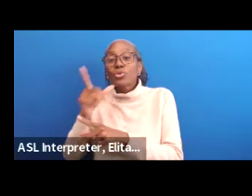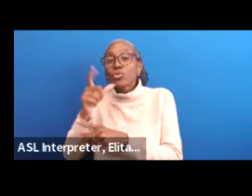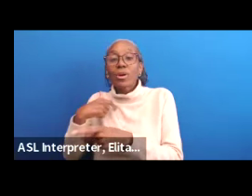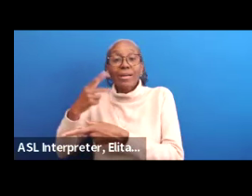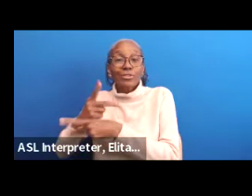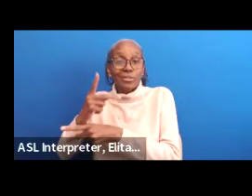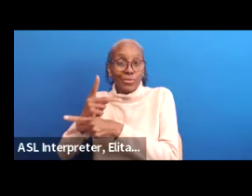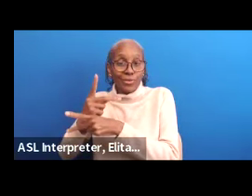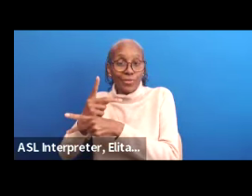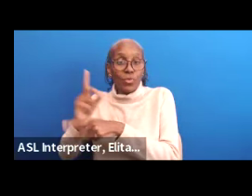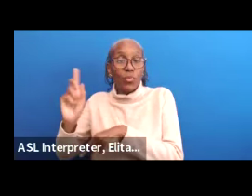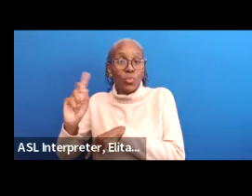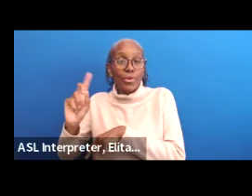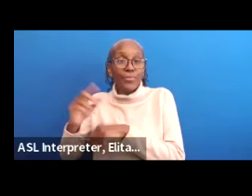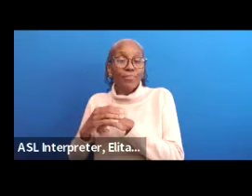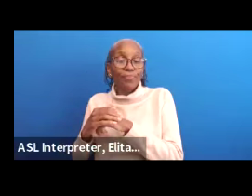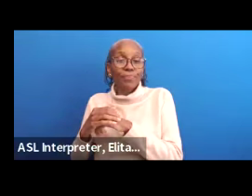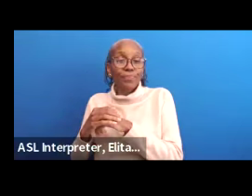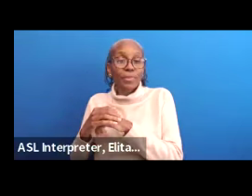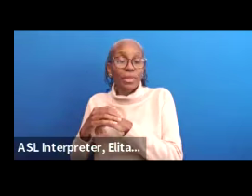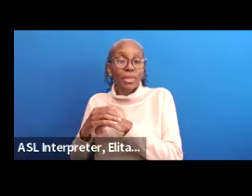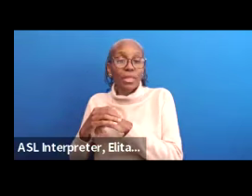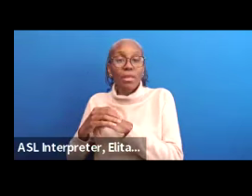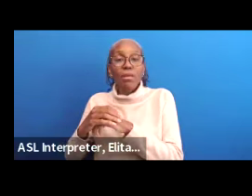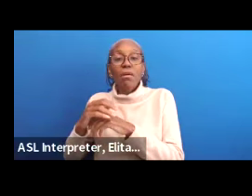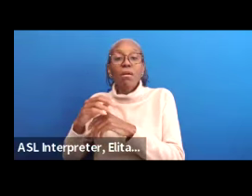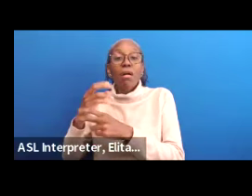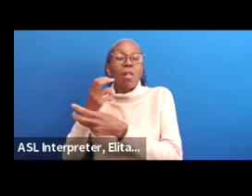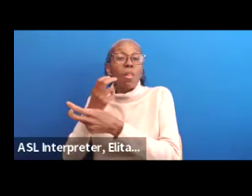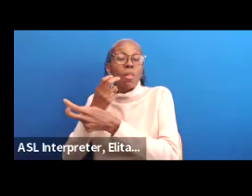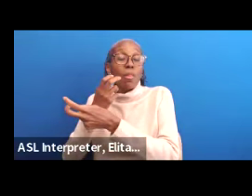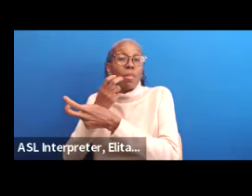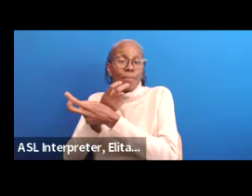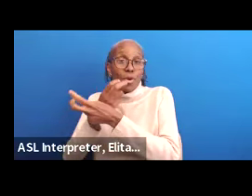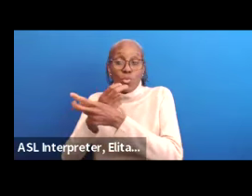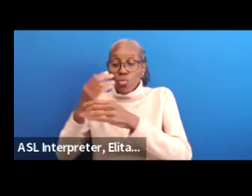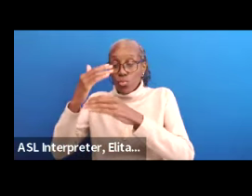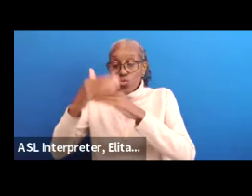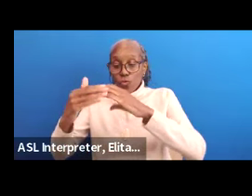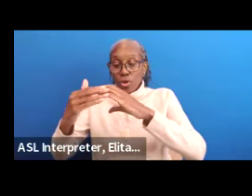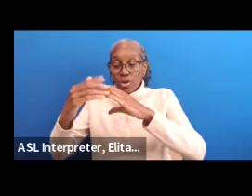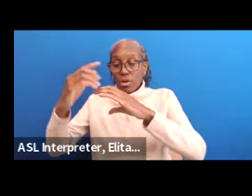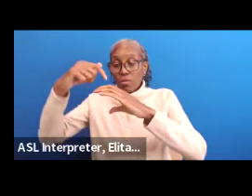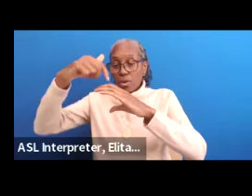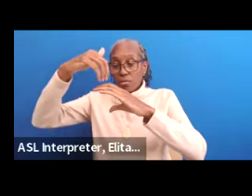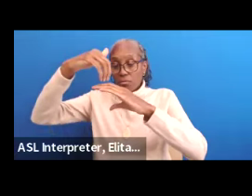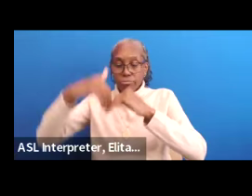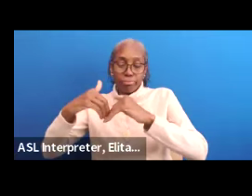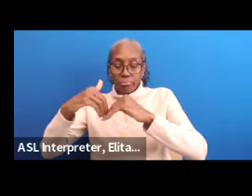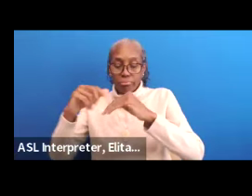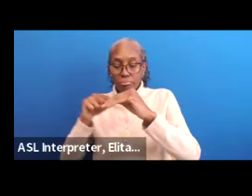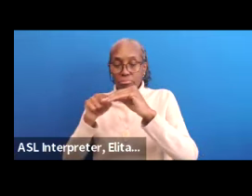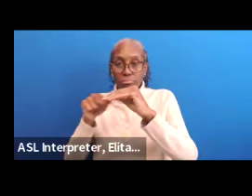of where the bones from the front shot back into the spinal